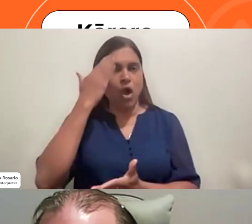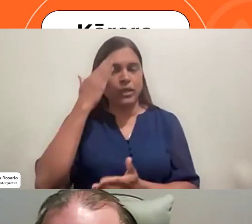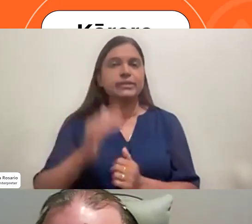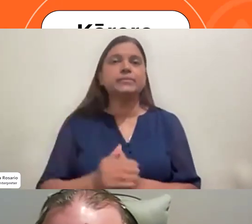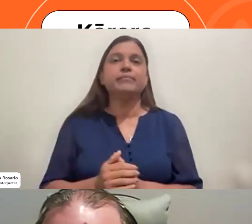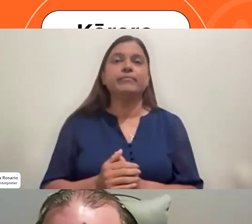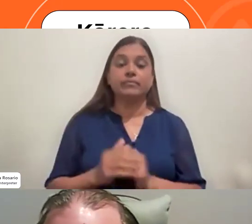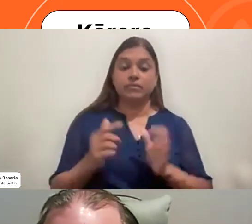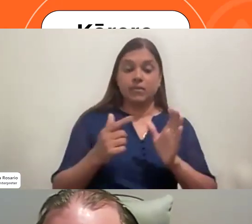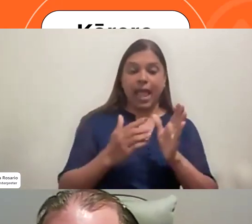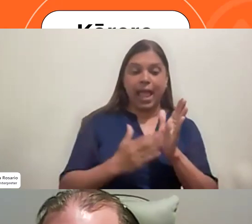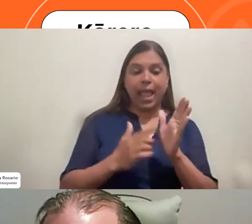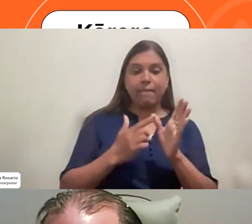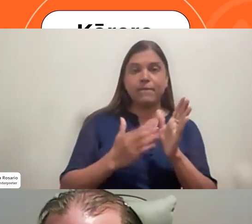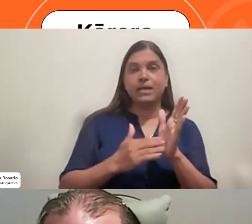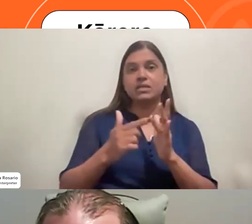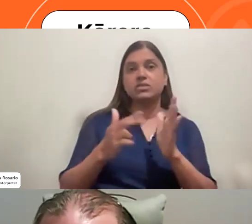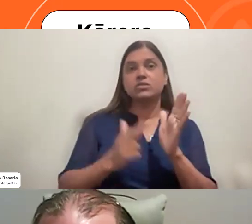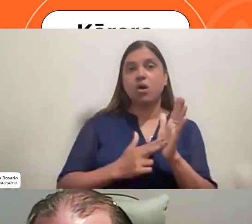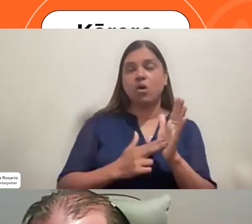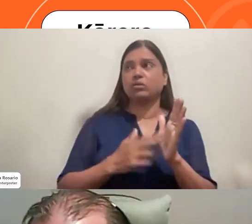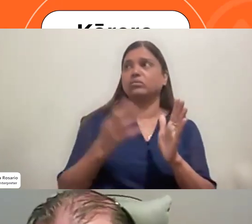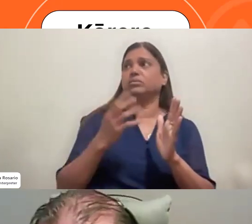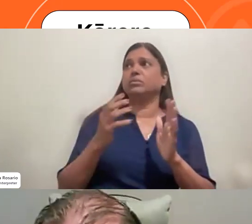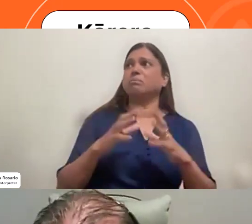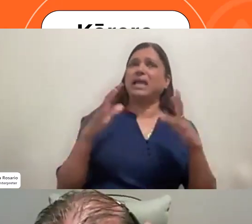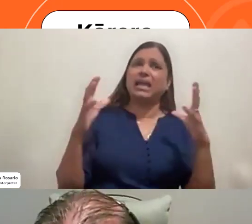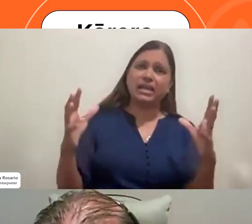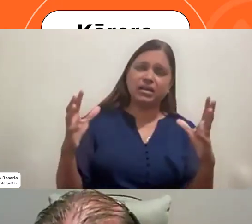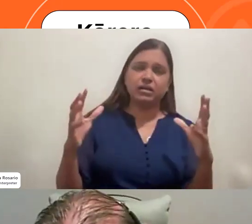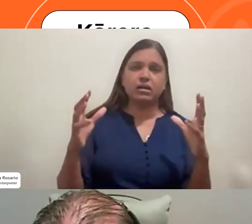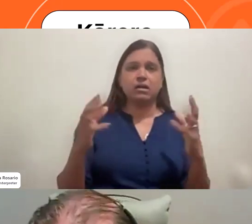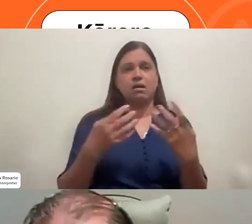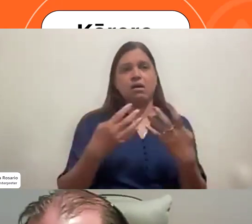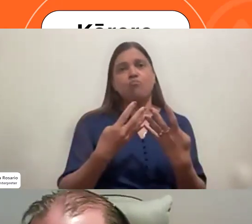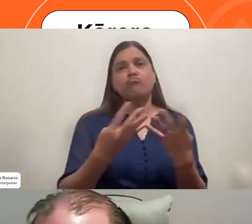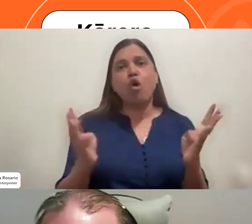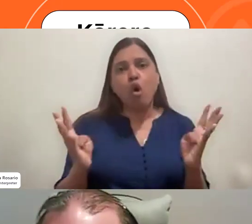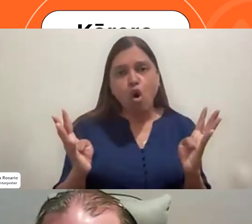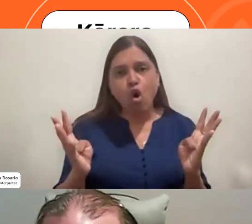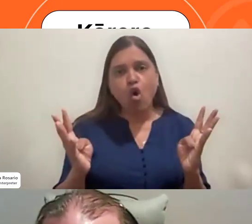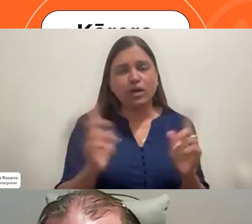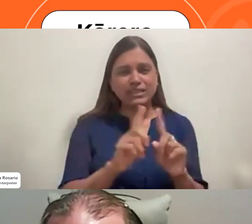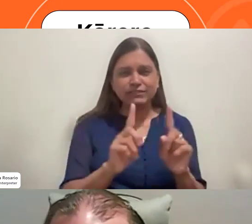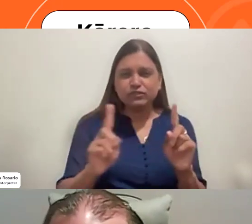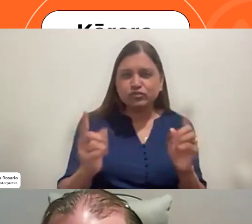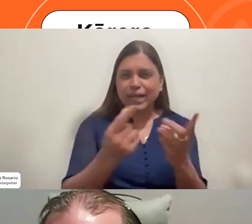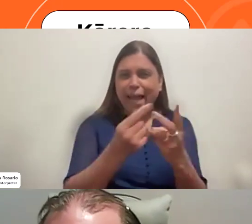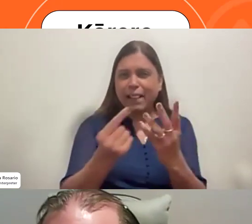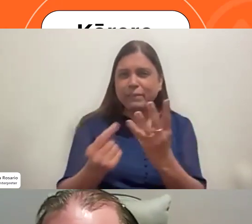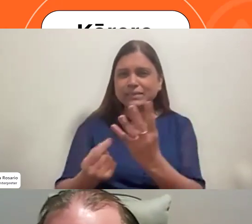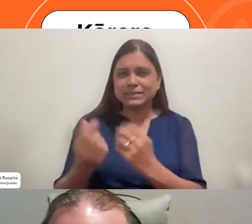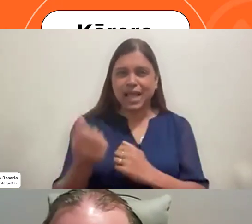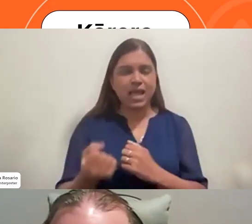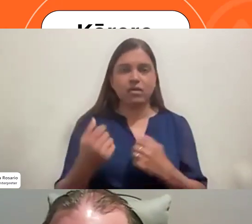is it's big, it's broad, it covers many different things and different elements. And I'm not going to